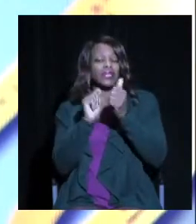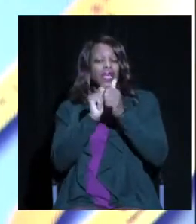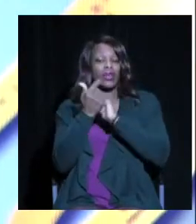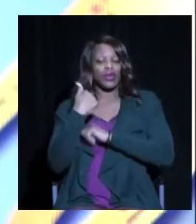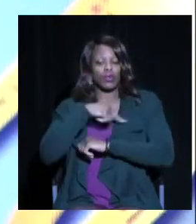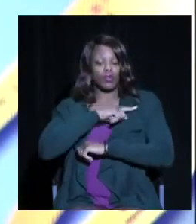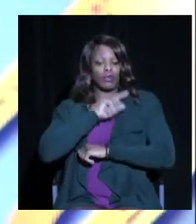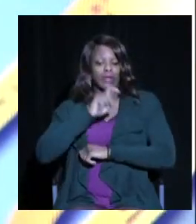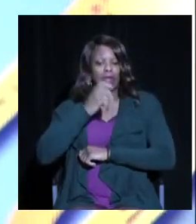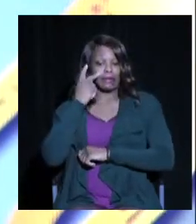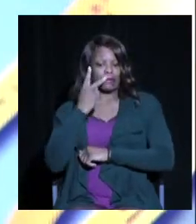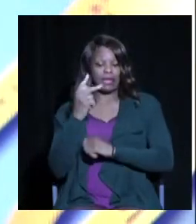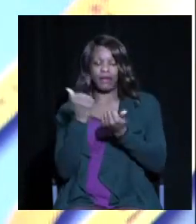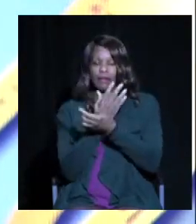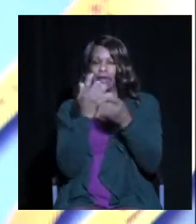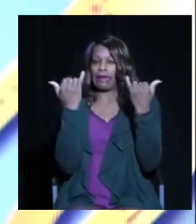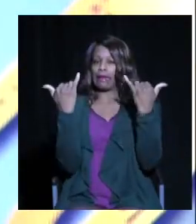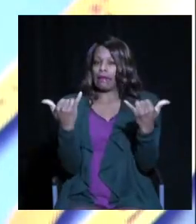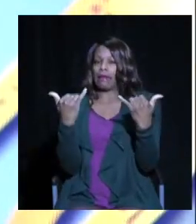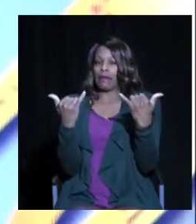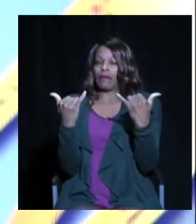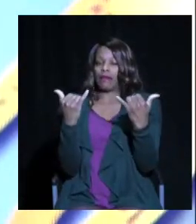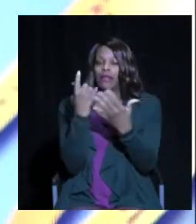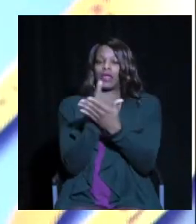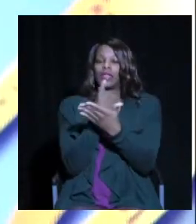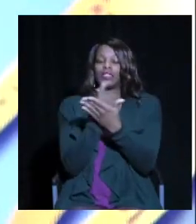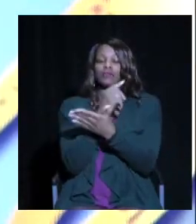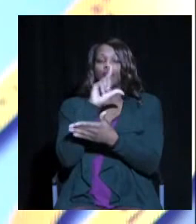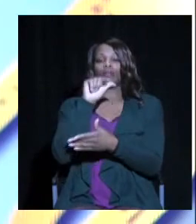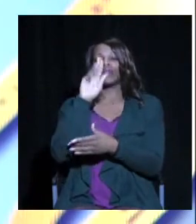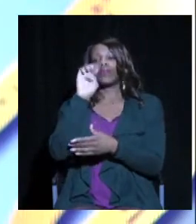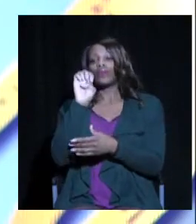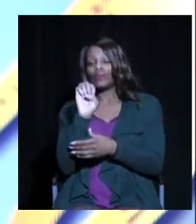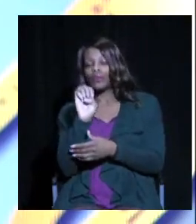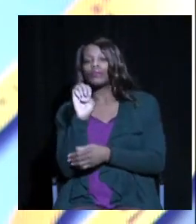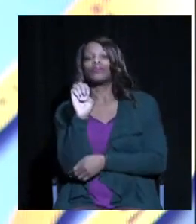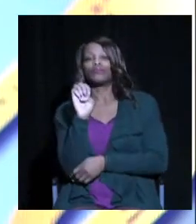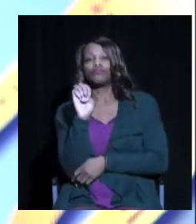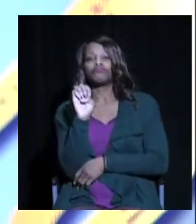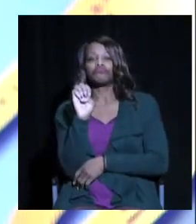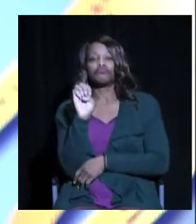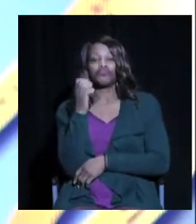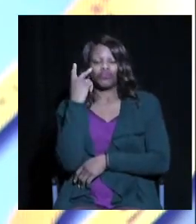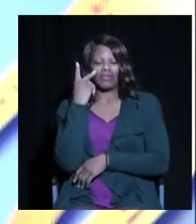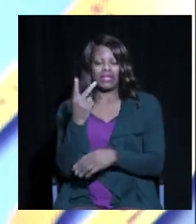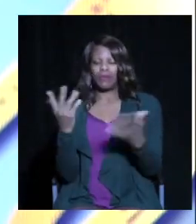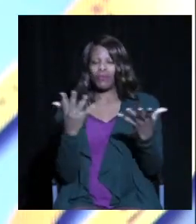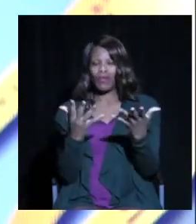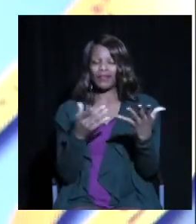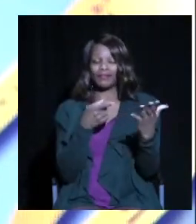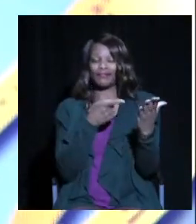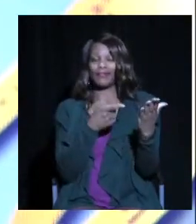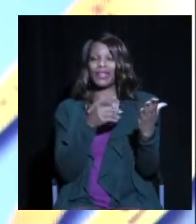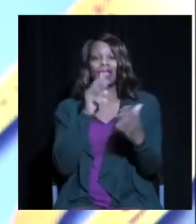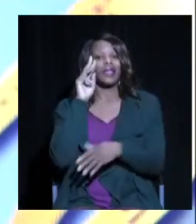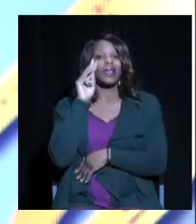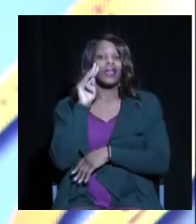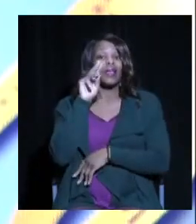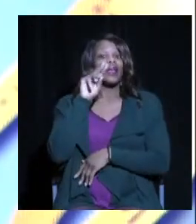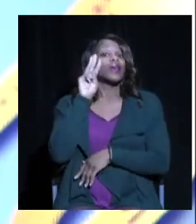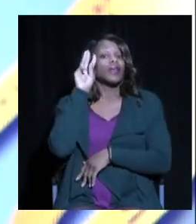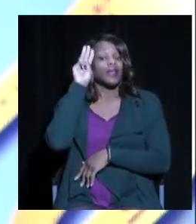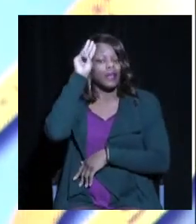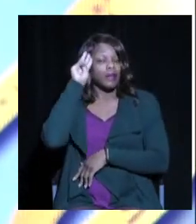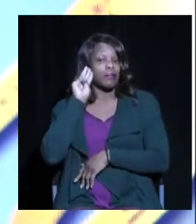see everything now. In the Gospel of Luke so far, the thing that we've just seen is that Mary's cousin